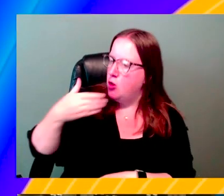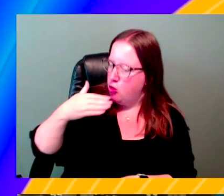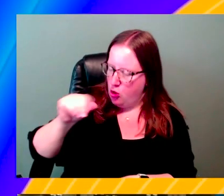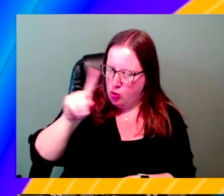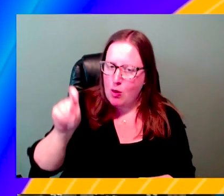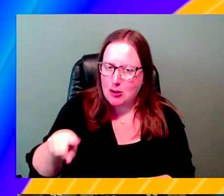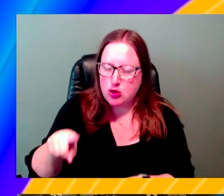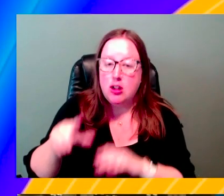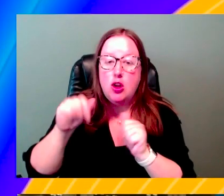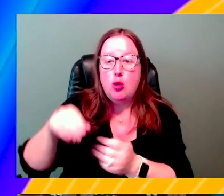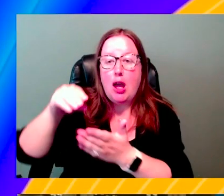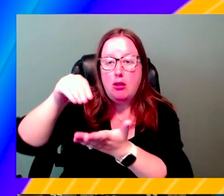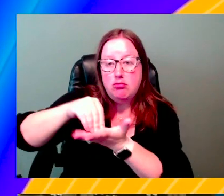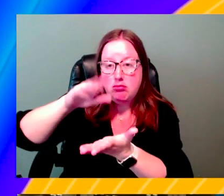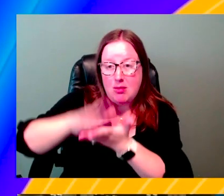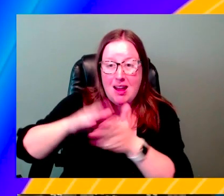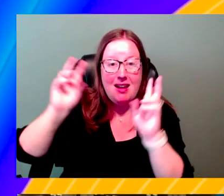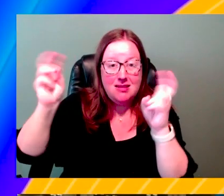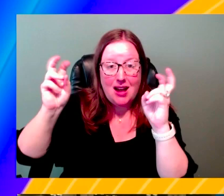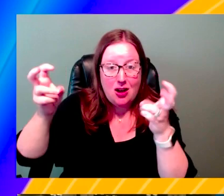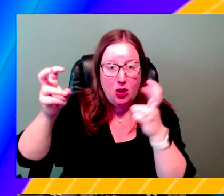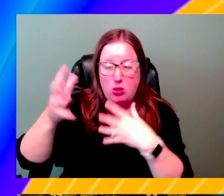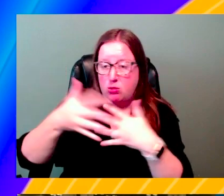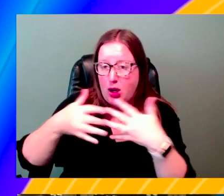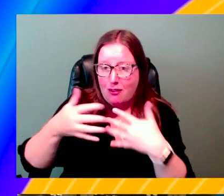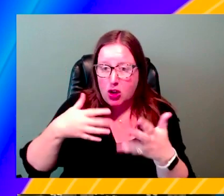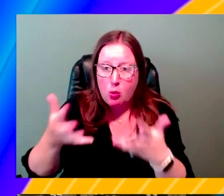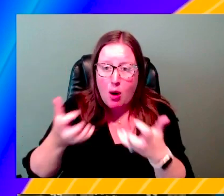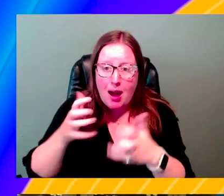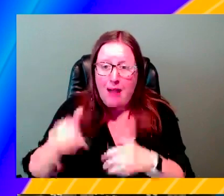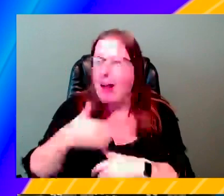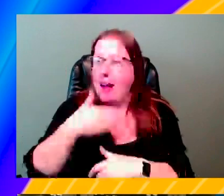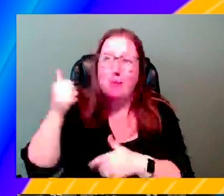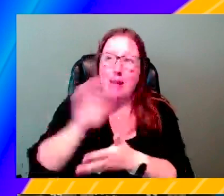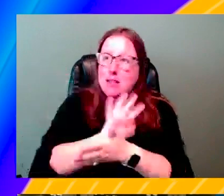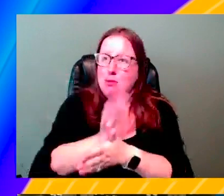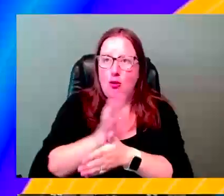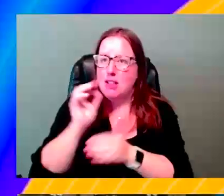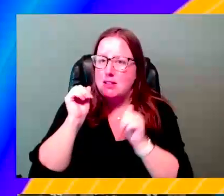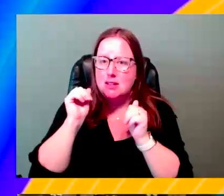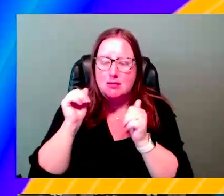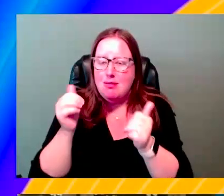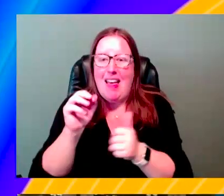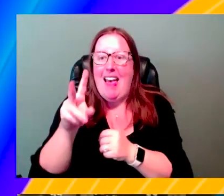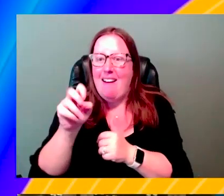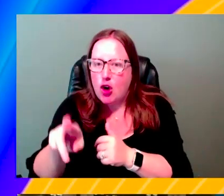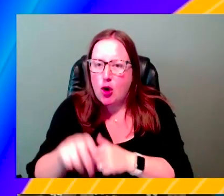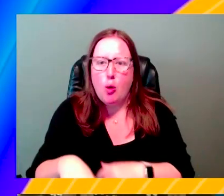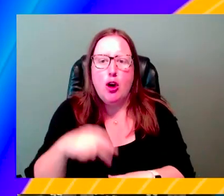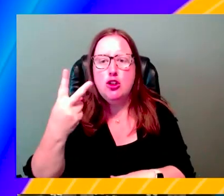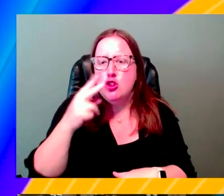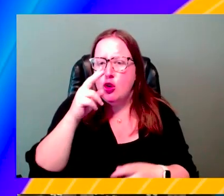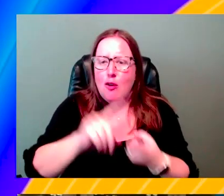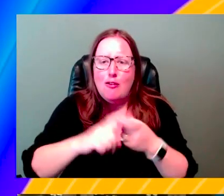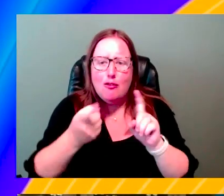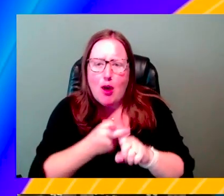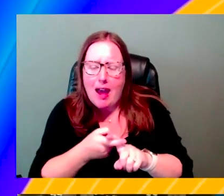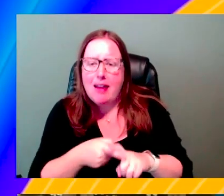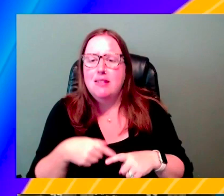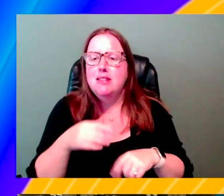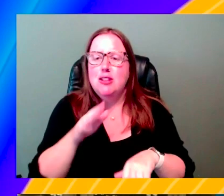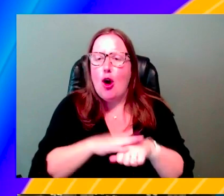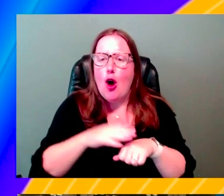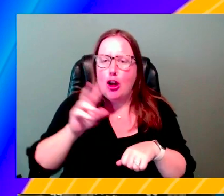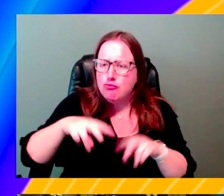script title and then any prompt you want. So like best movies of all time, 2 friends on a jungle adventure. And once you click generate, you'll end up with a script here.